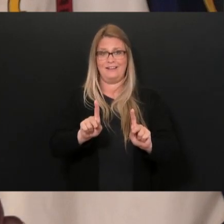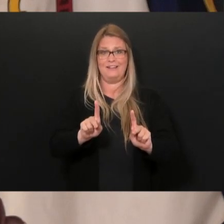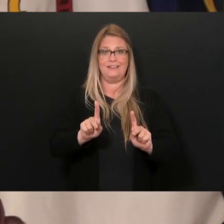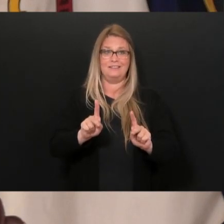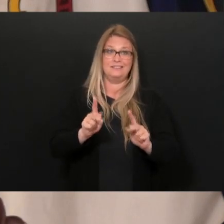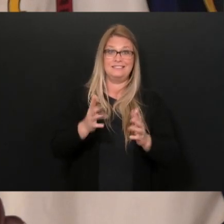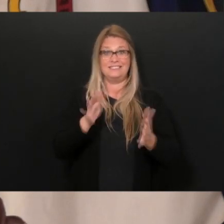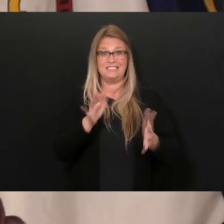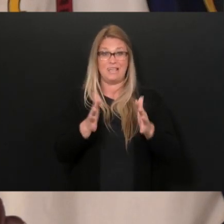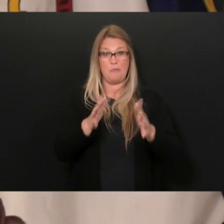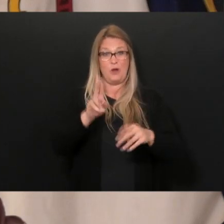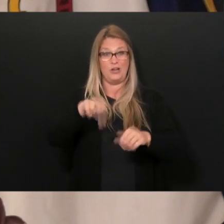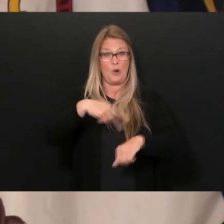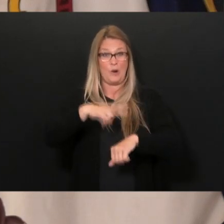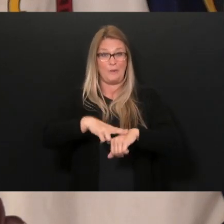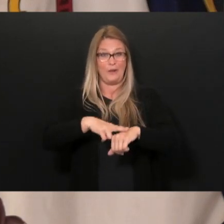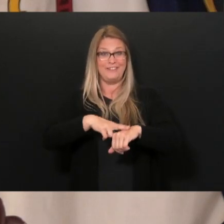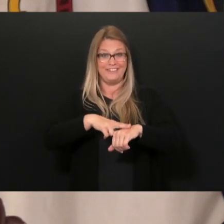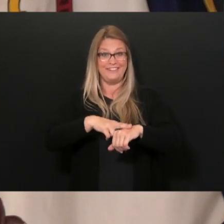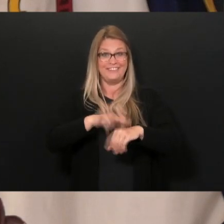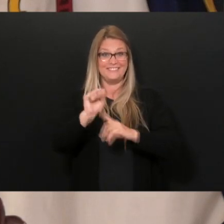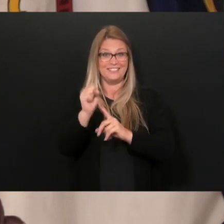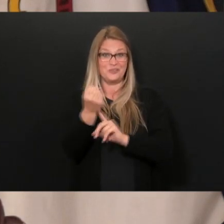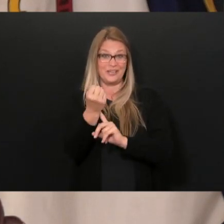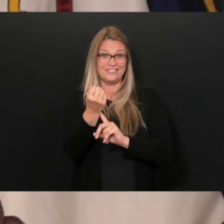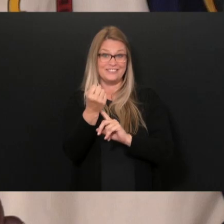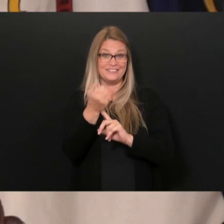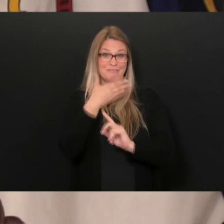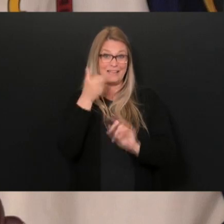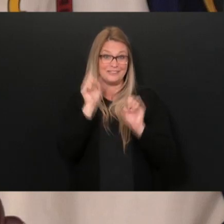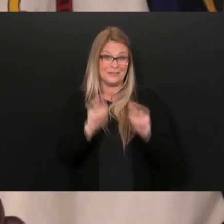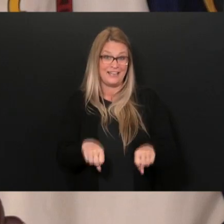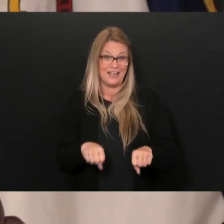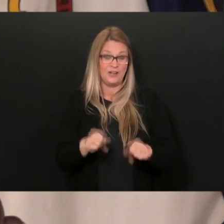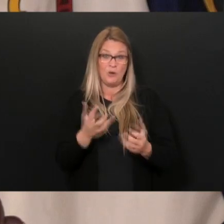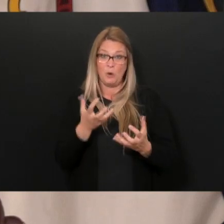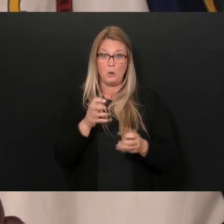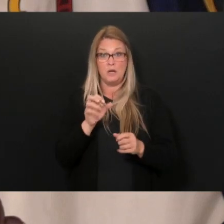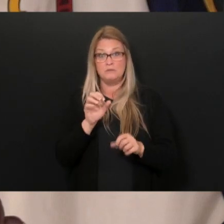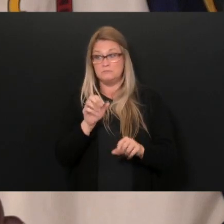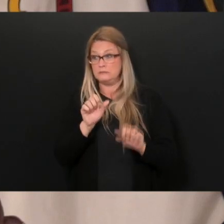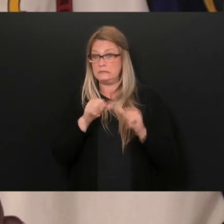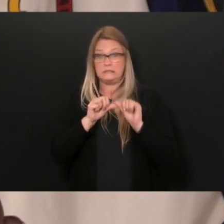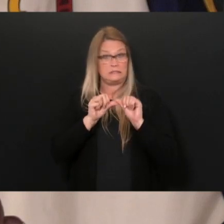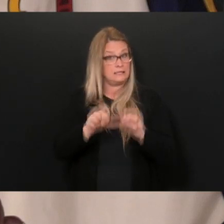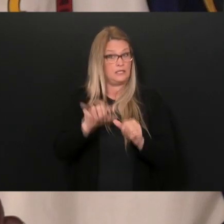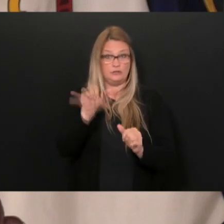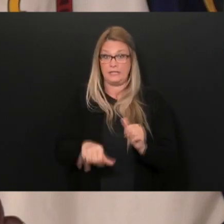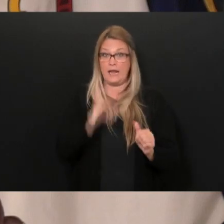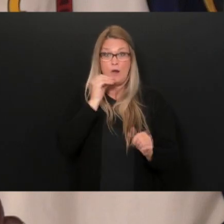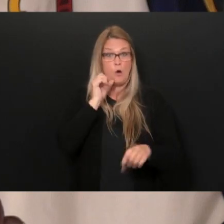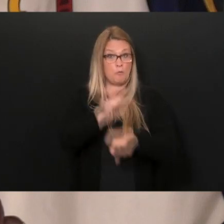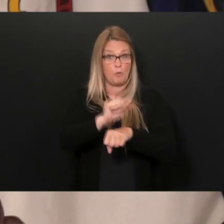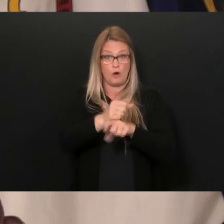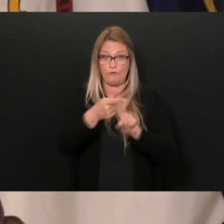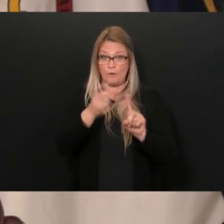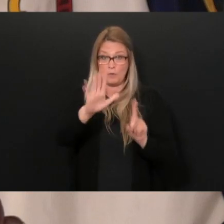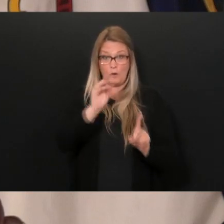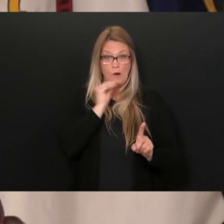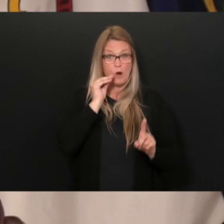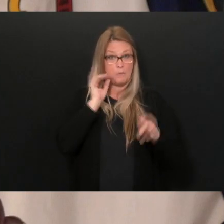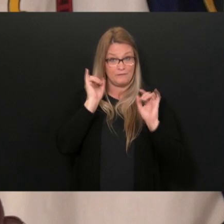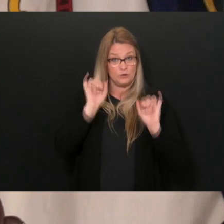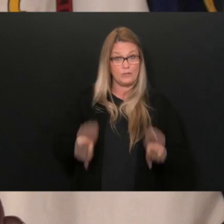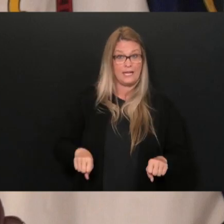halfway normal situation, as many as we can, we want them to be able to work from home. And that's what we want people to do all across the